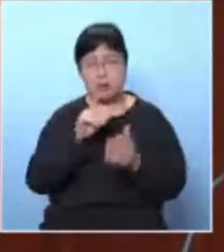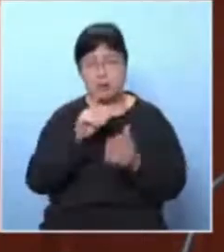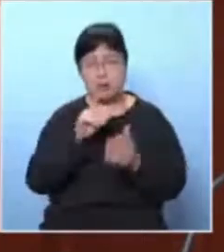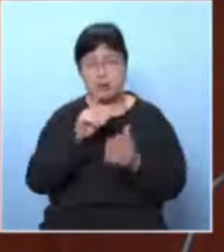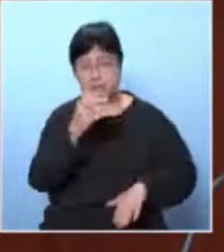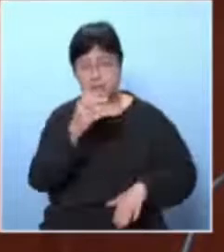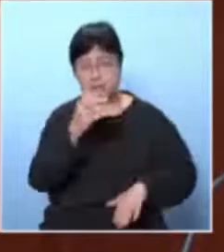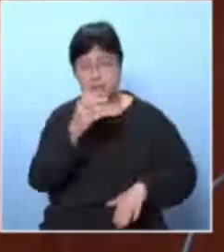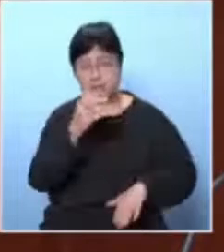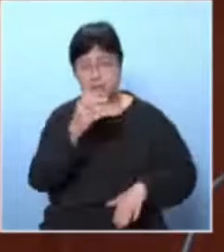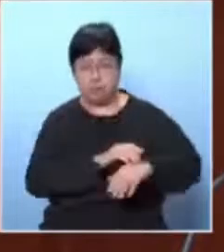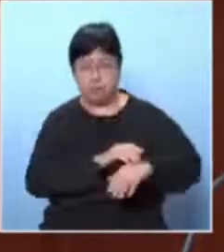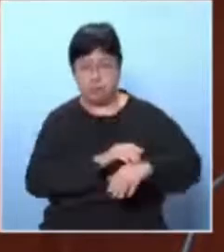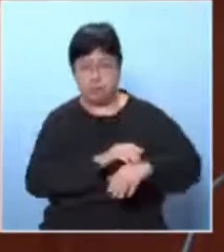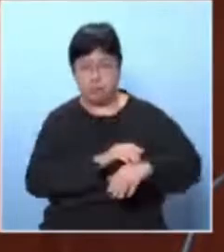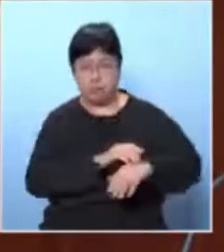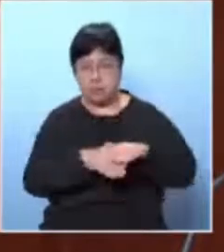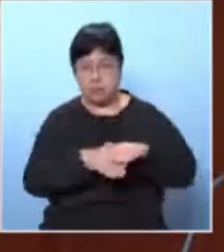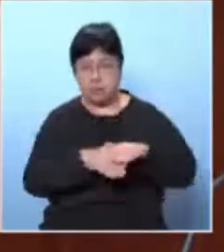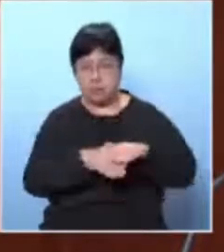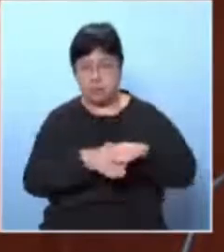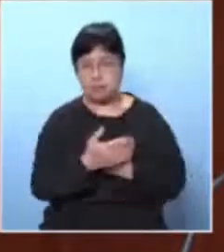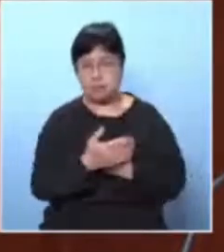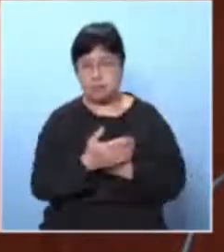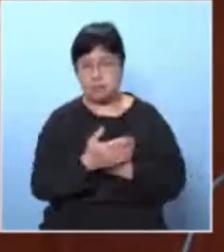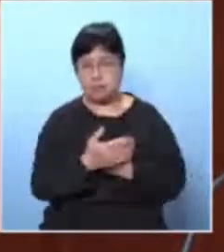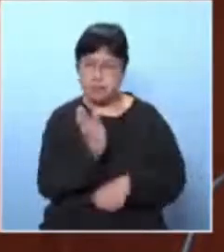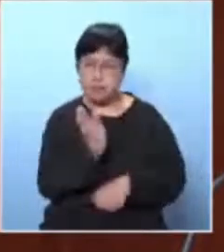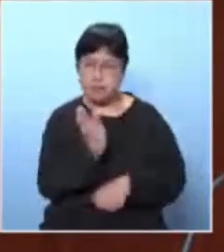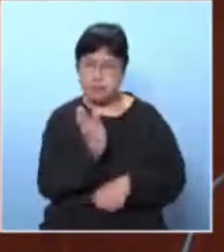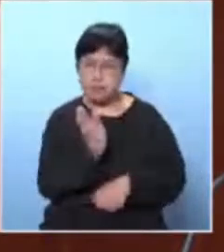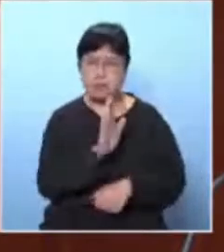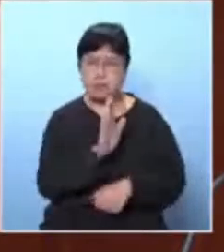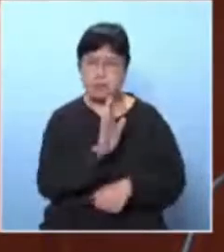be reserved for the purpose of selection priority.